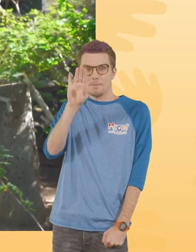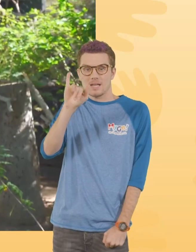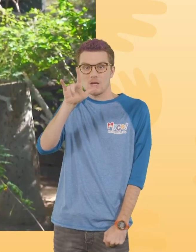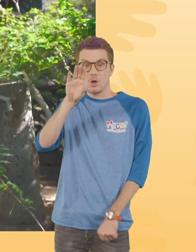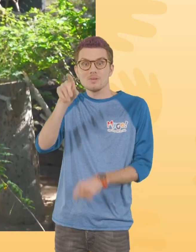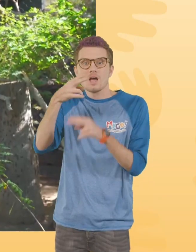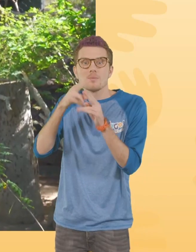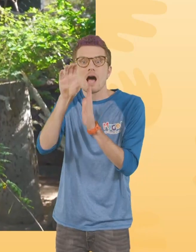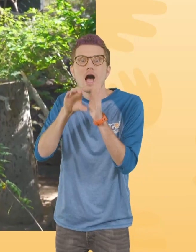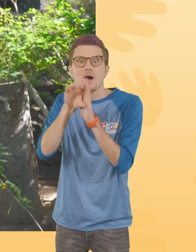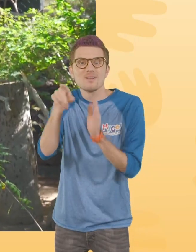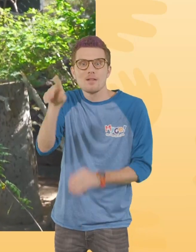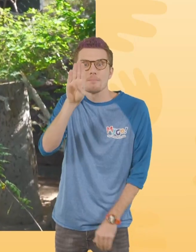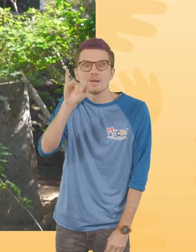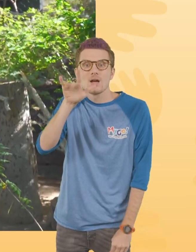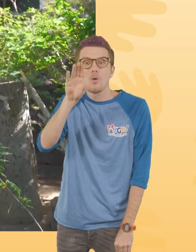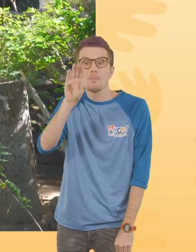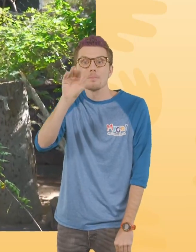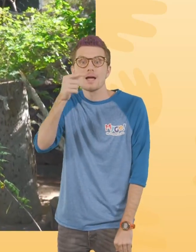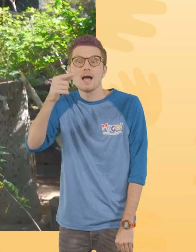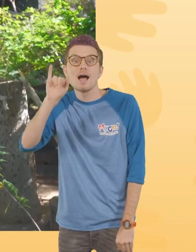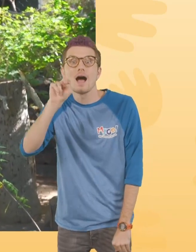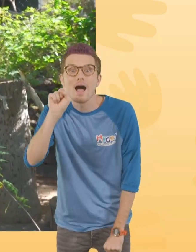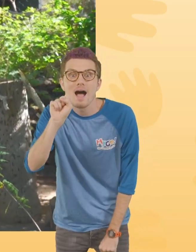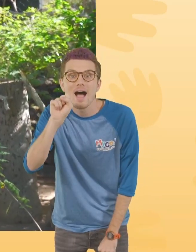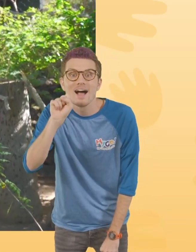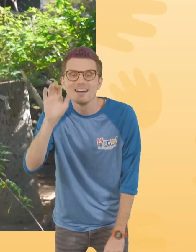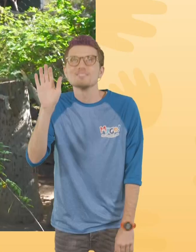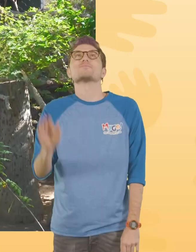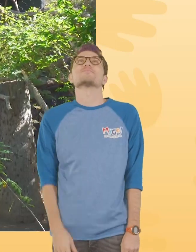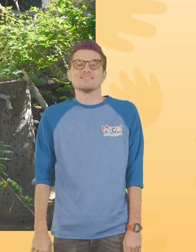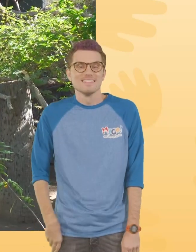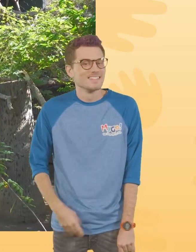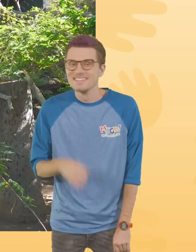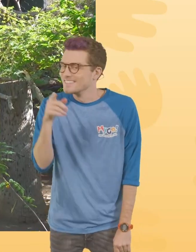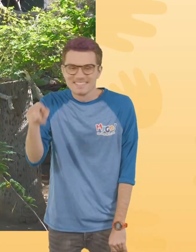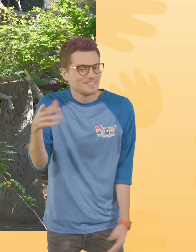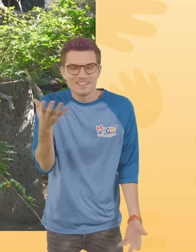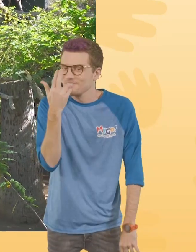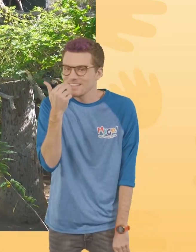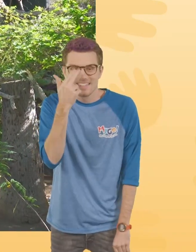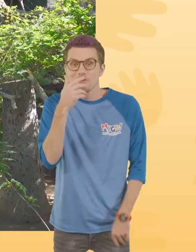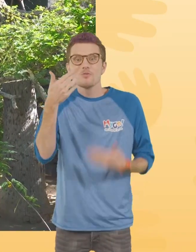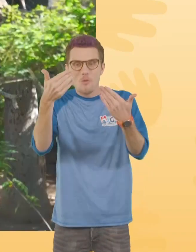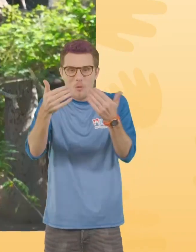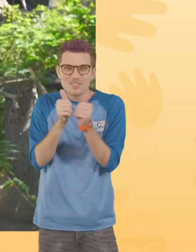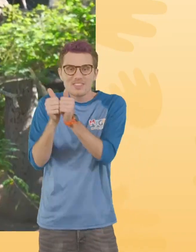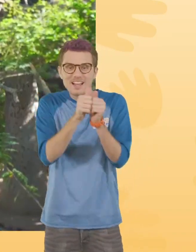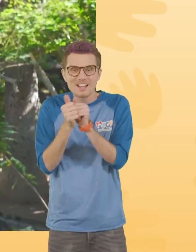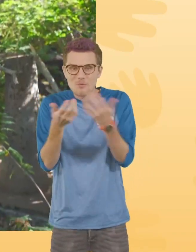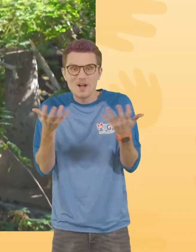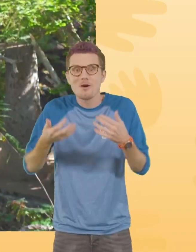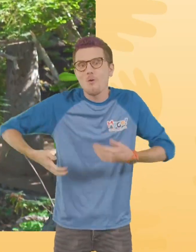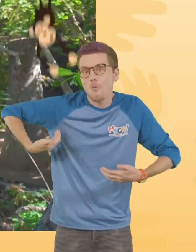there. That is Bilbo, named after Bilbo Baggins. That's funny. Let's act like monkeys